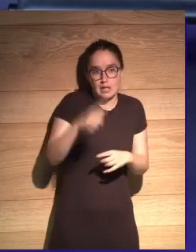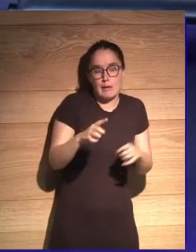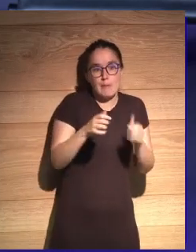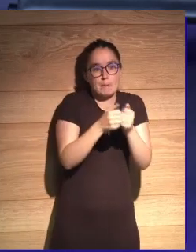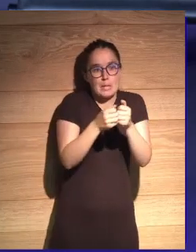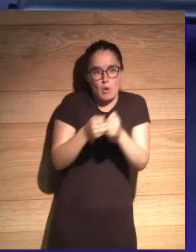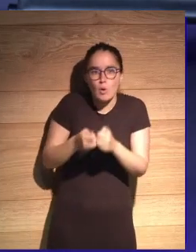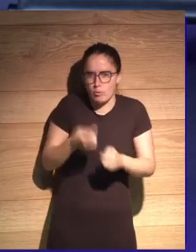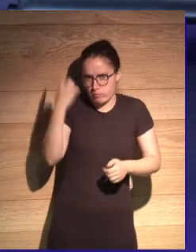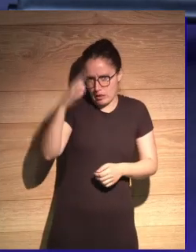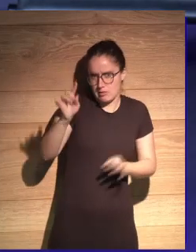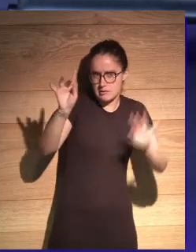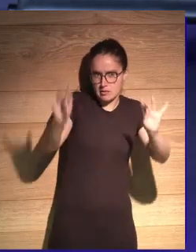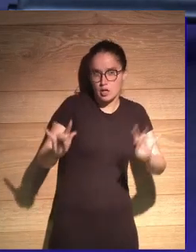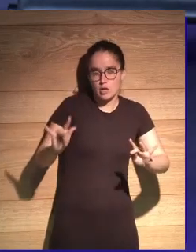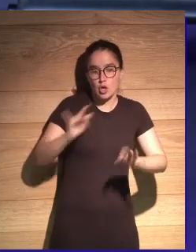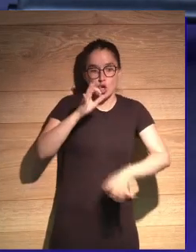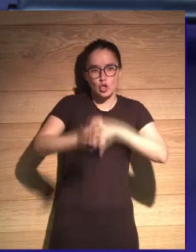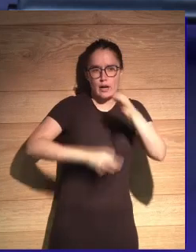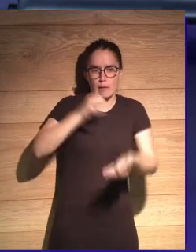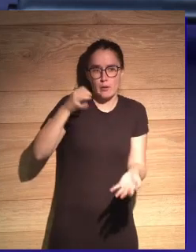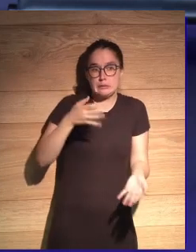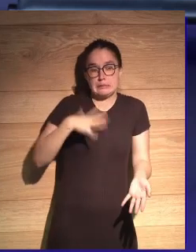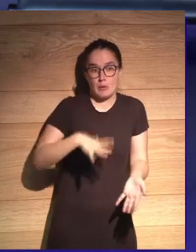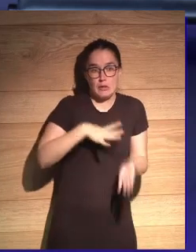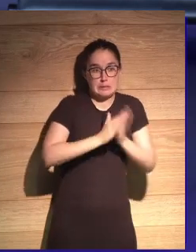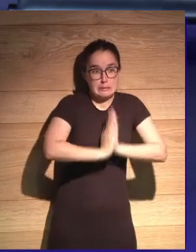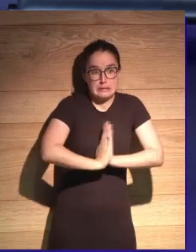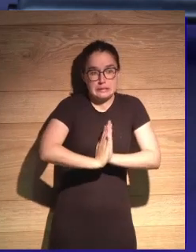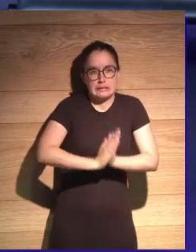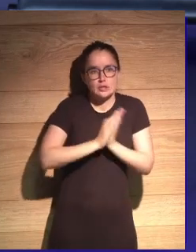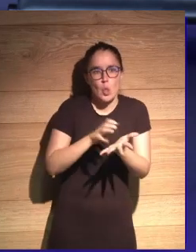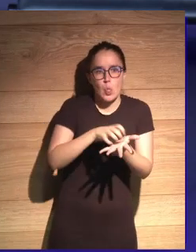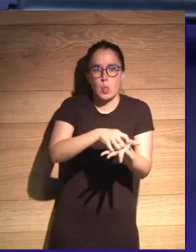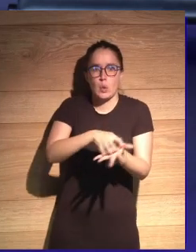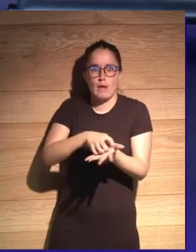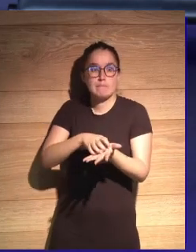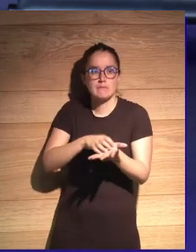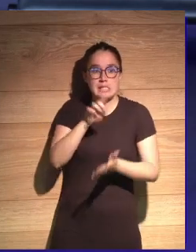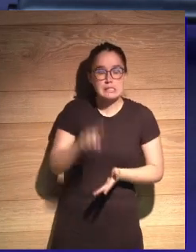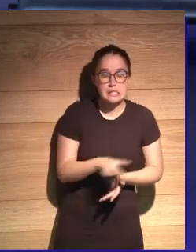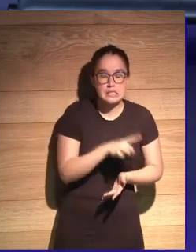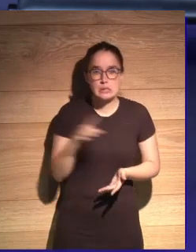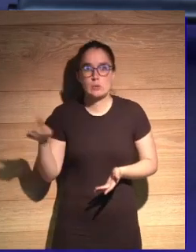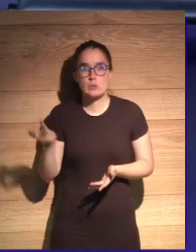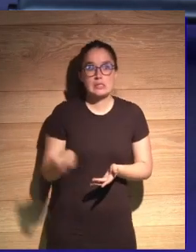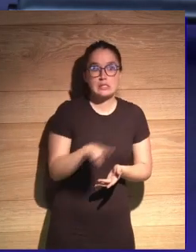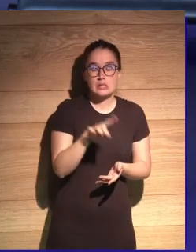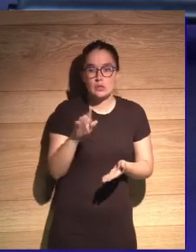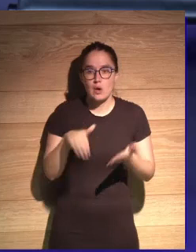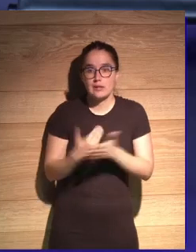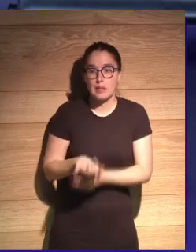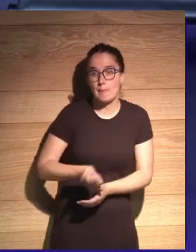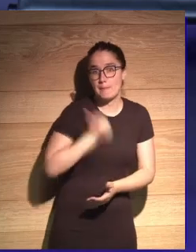reflection upon games, but also that I had no idea about gaming. I didn't know if I